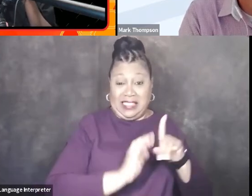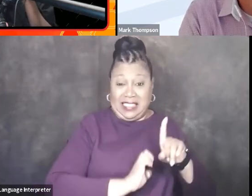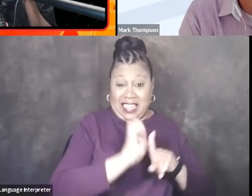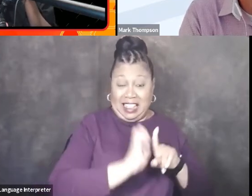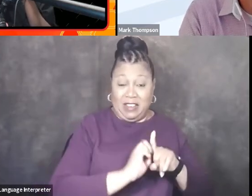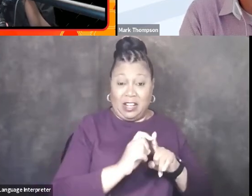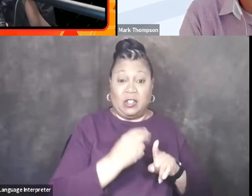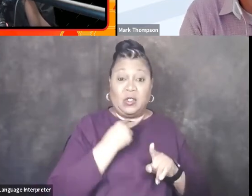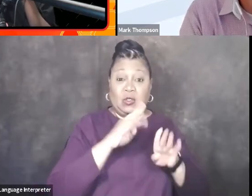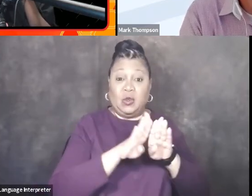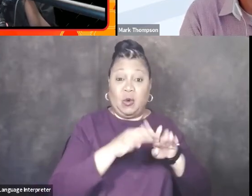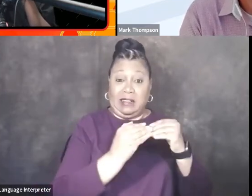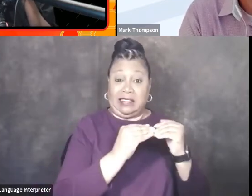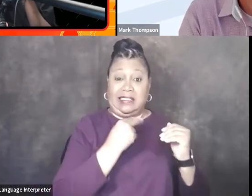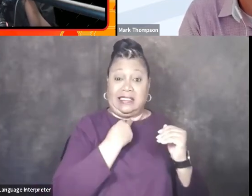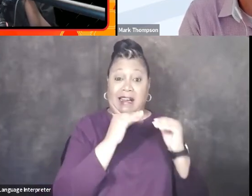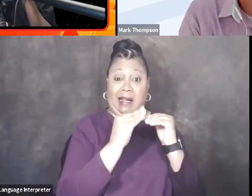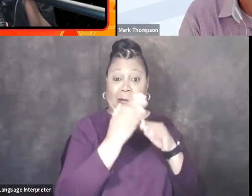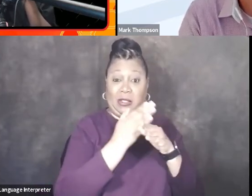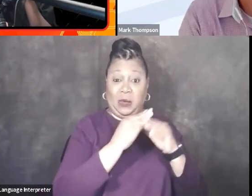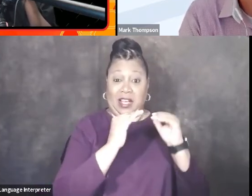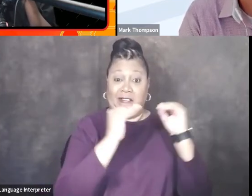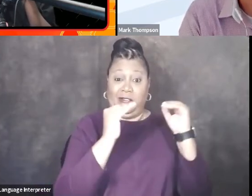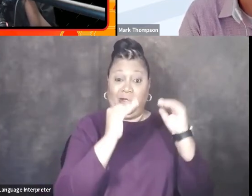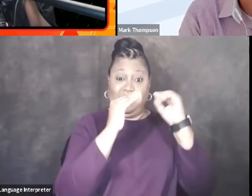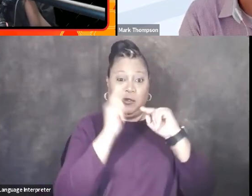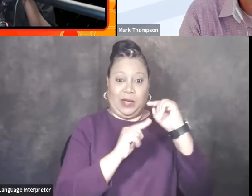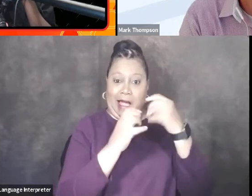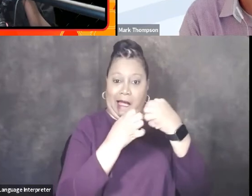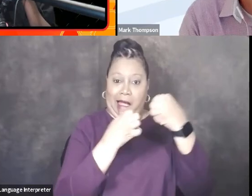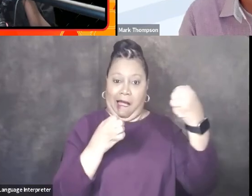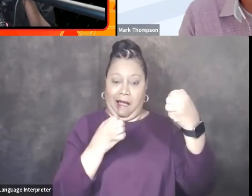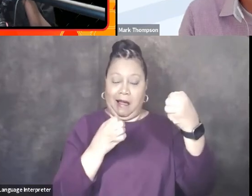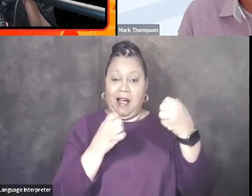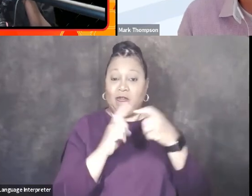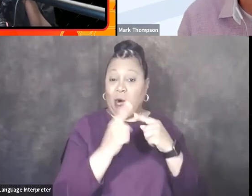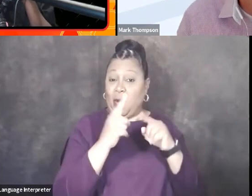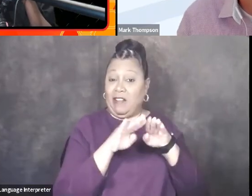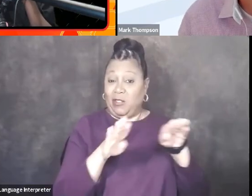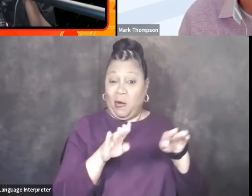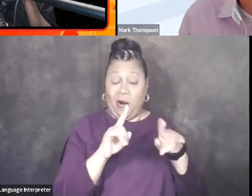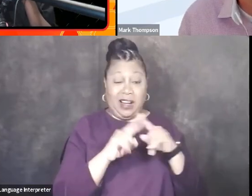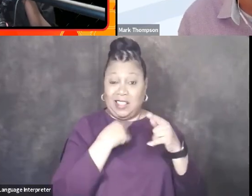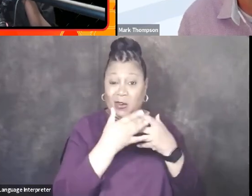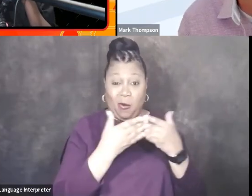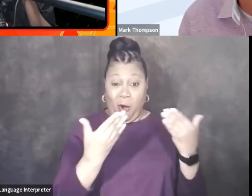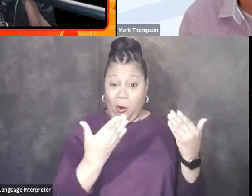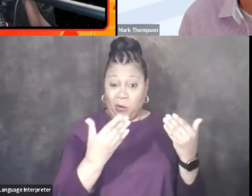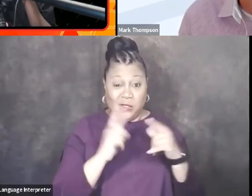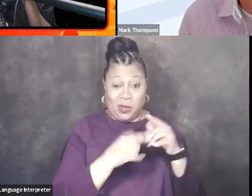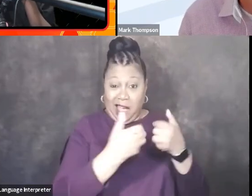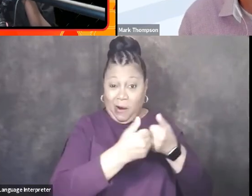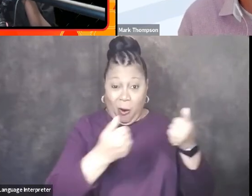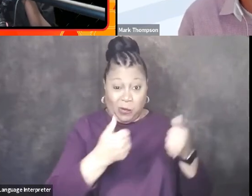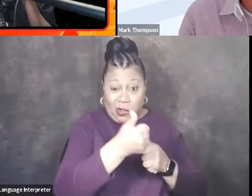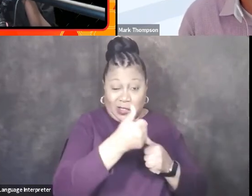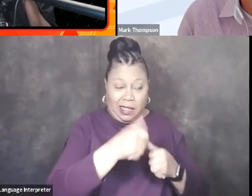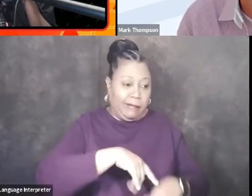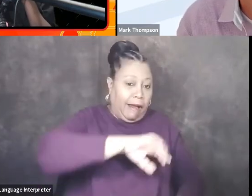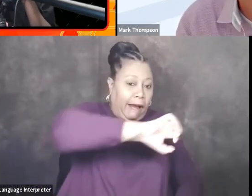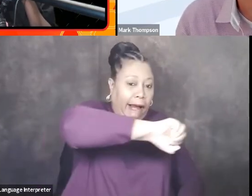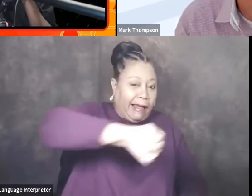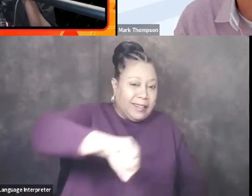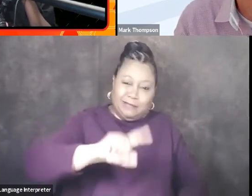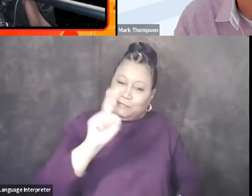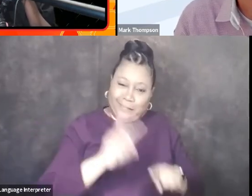you get stuck between floors, you obviously can't open the doors. If it goes to one floor and the doors don't open, you can't open them yourself, like, you